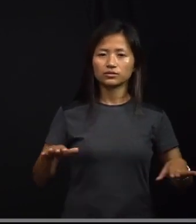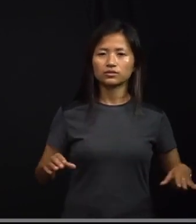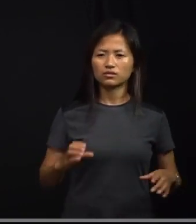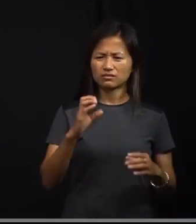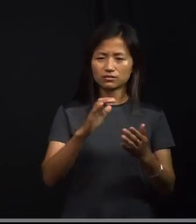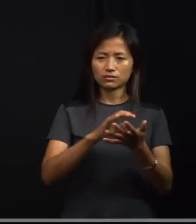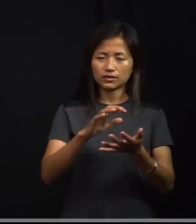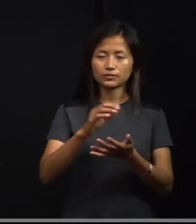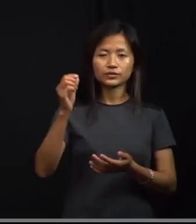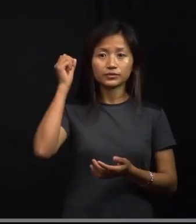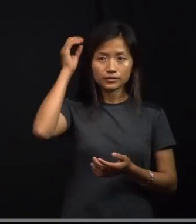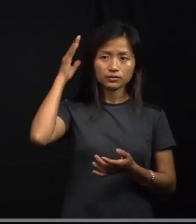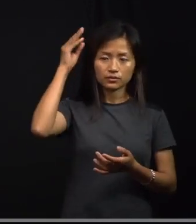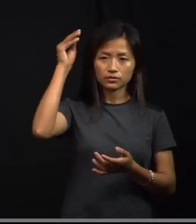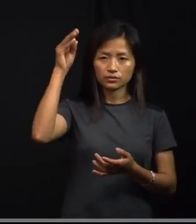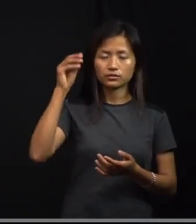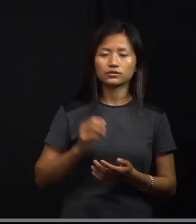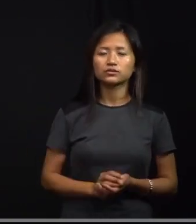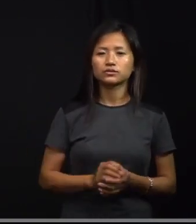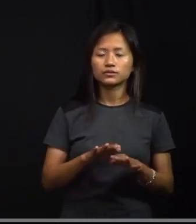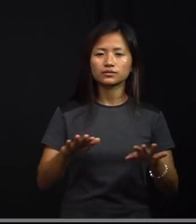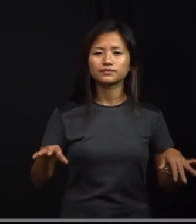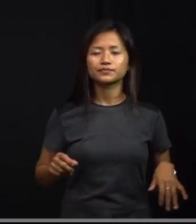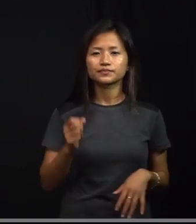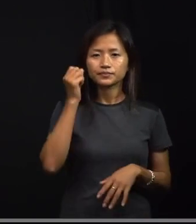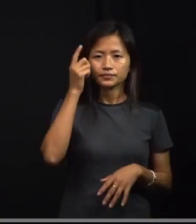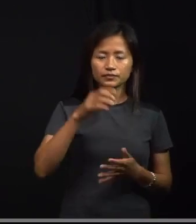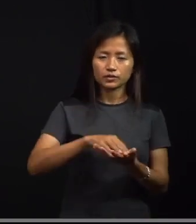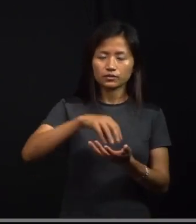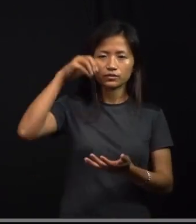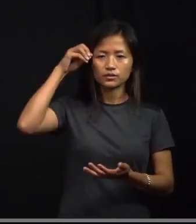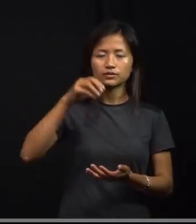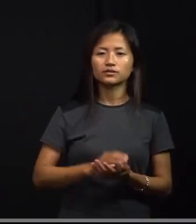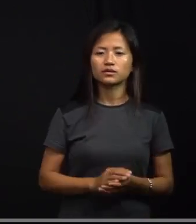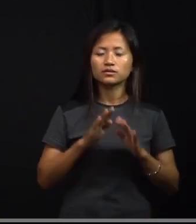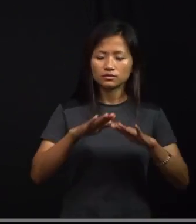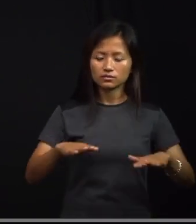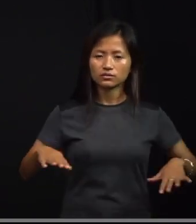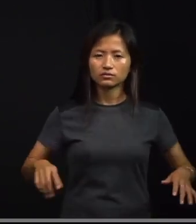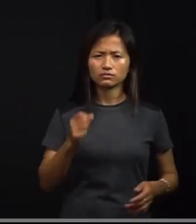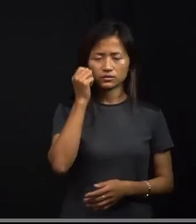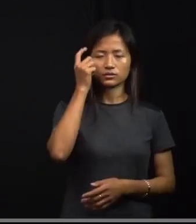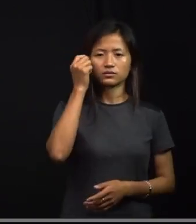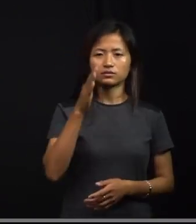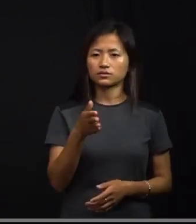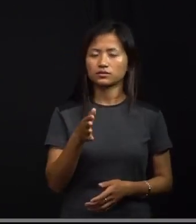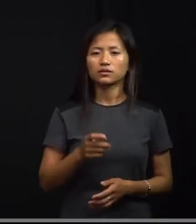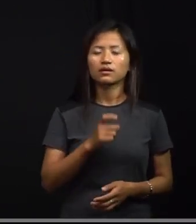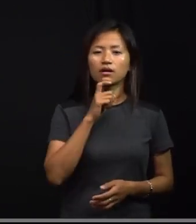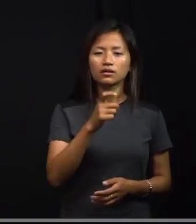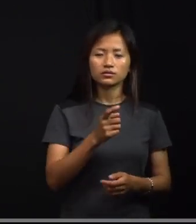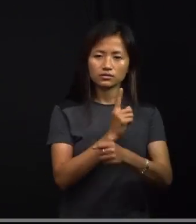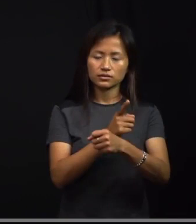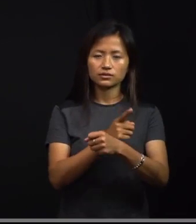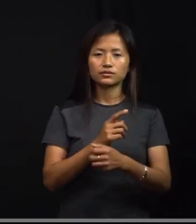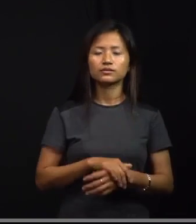the students, and the students will try to learn it. And sometimes when the students don't understand, they'll ask the